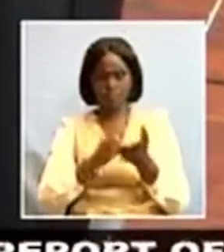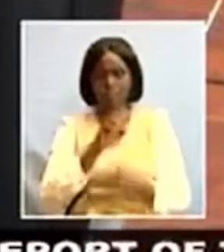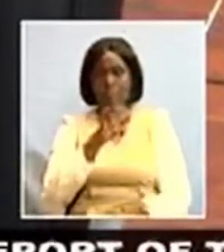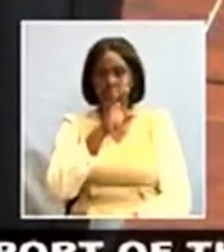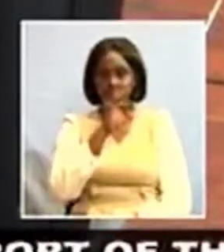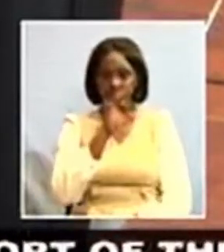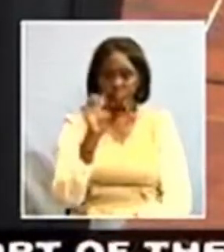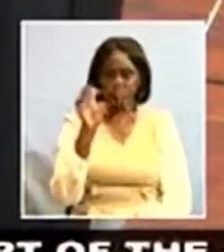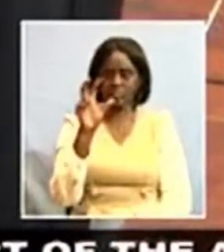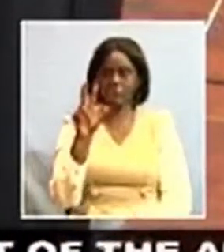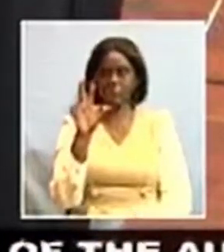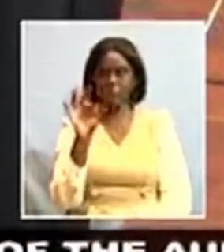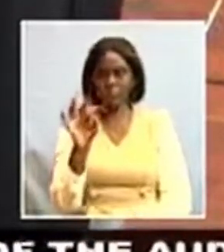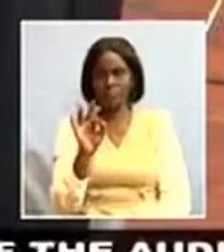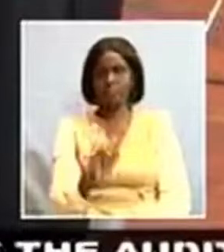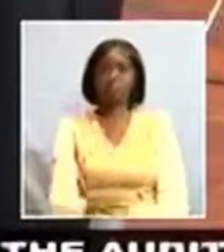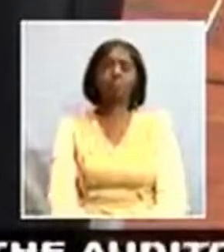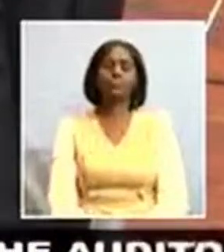160,739.